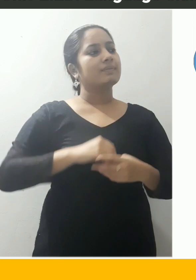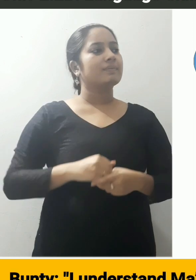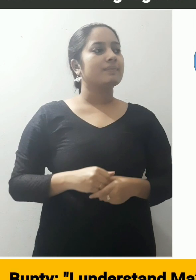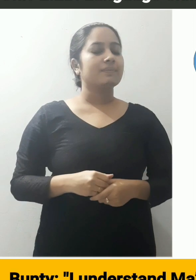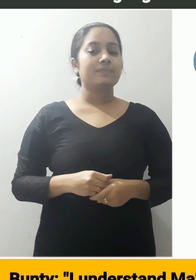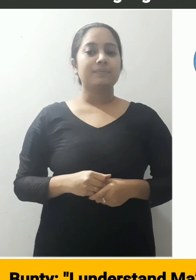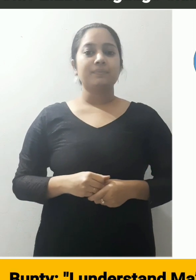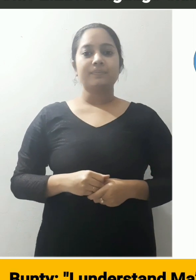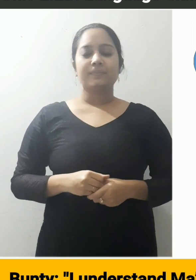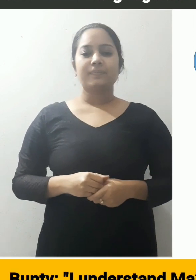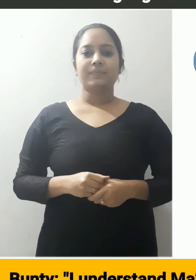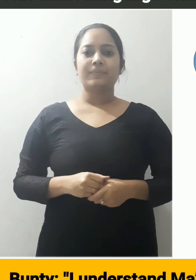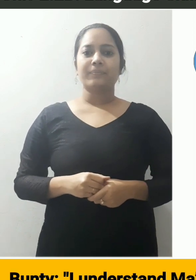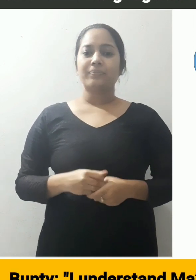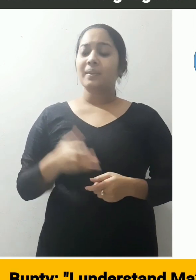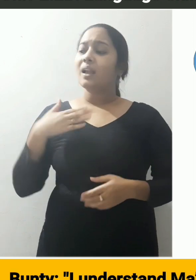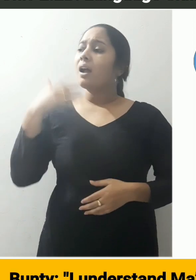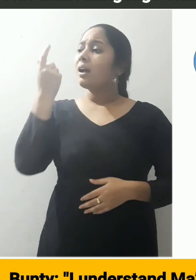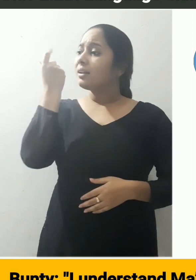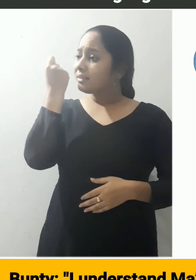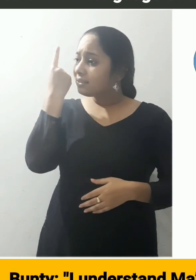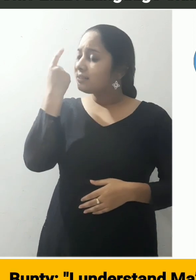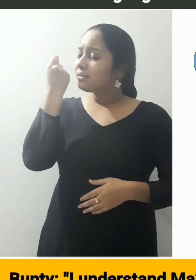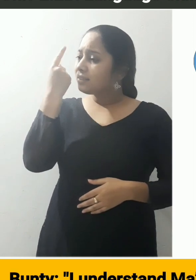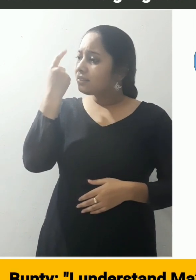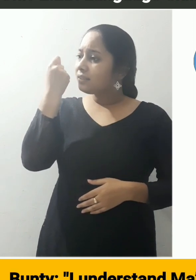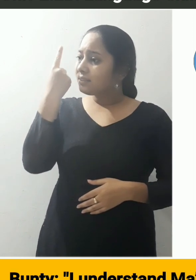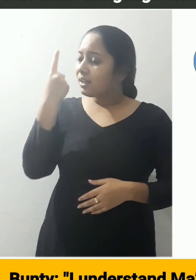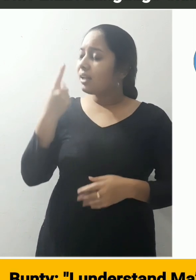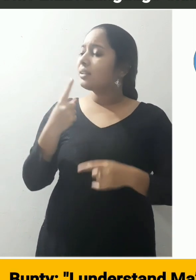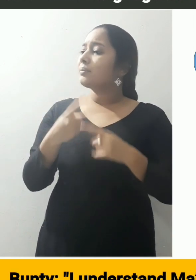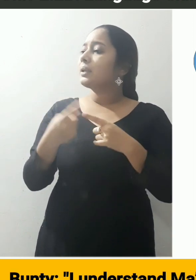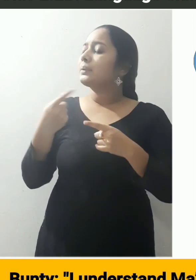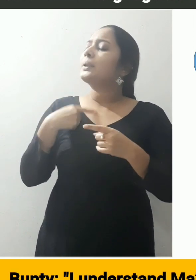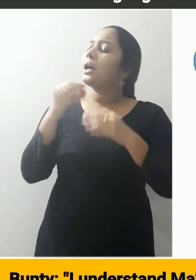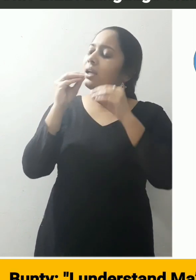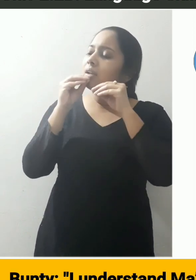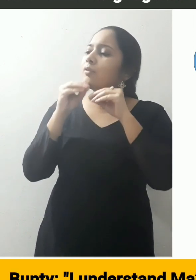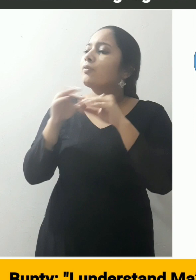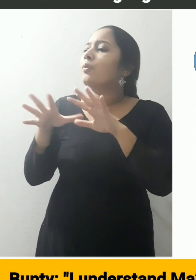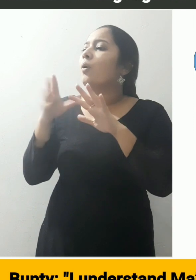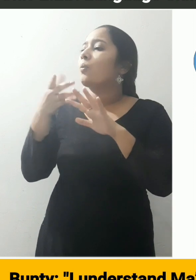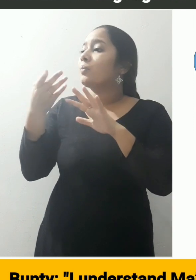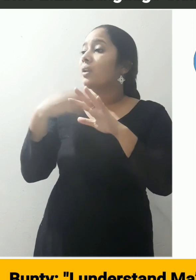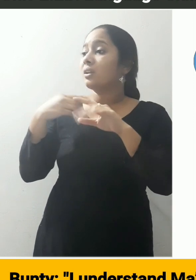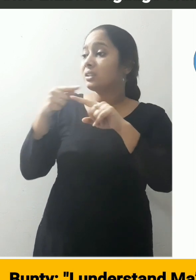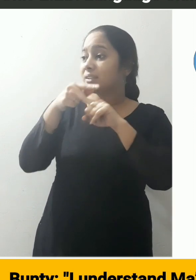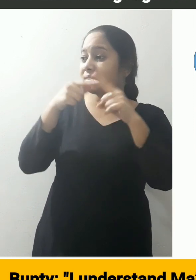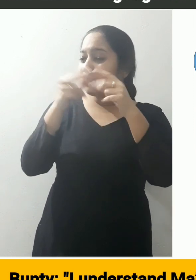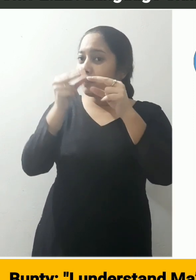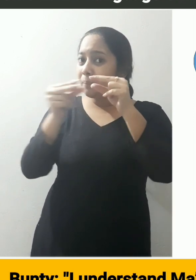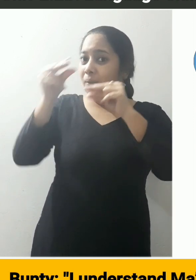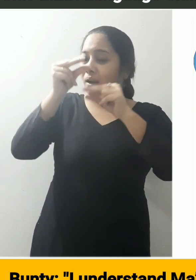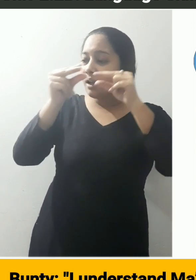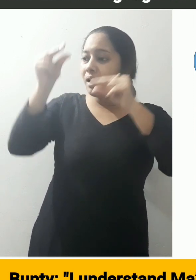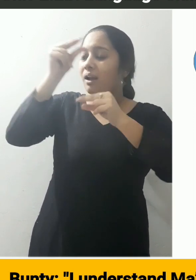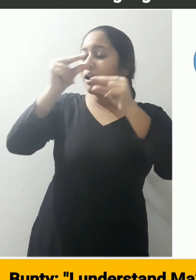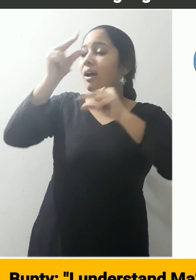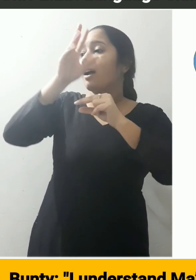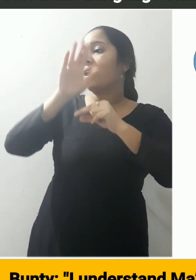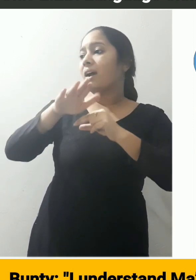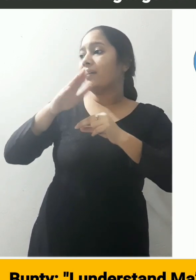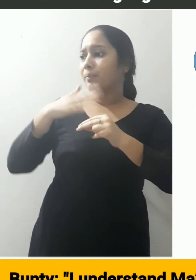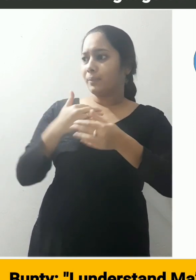problems. Bunty. I understand, ma'am. I just wanted to tell you that the interest amount is